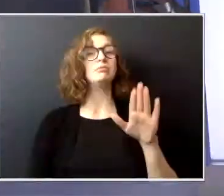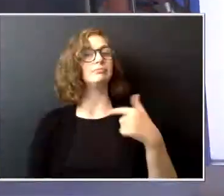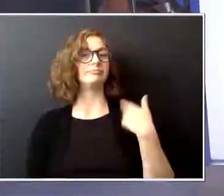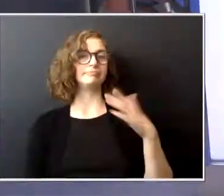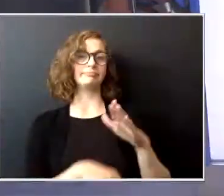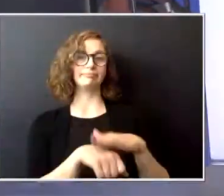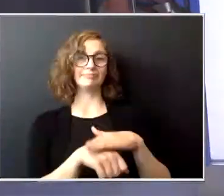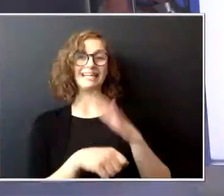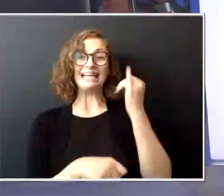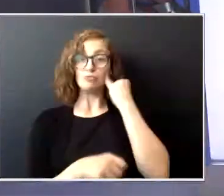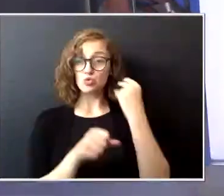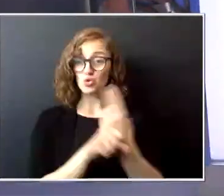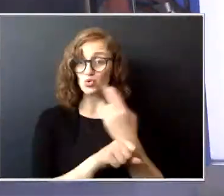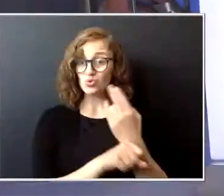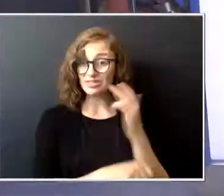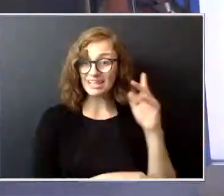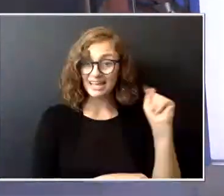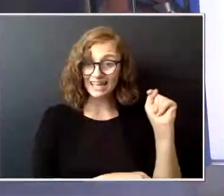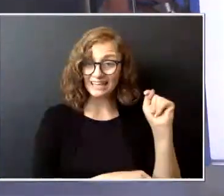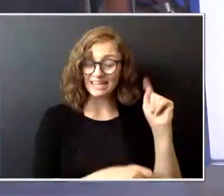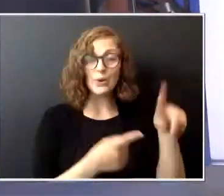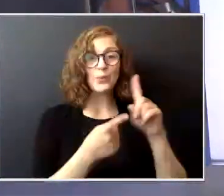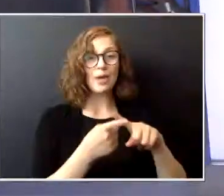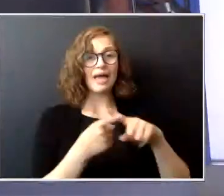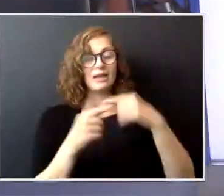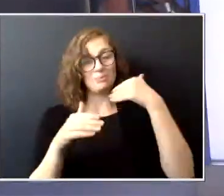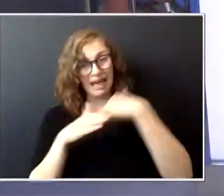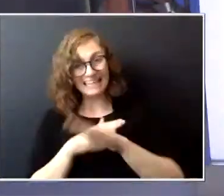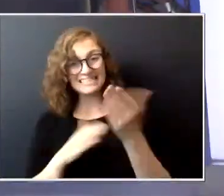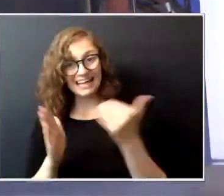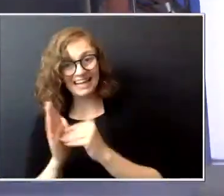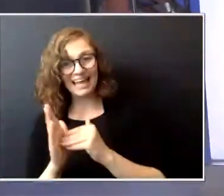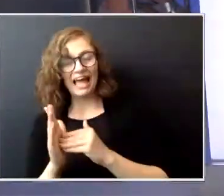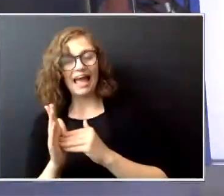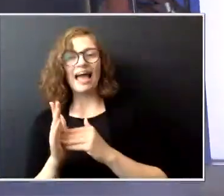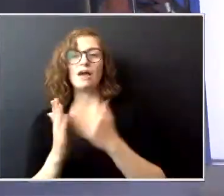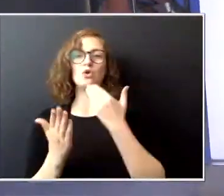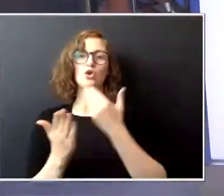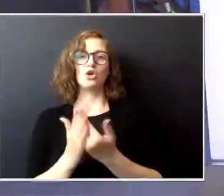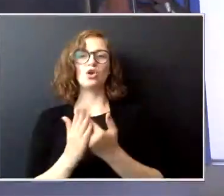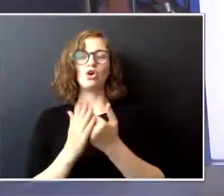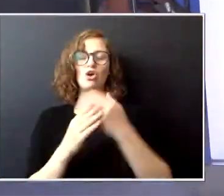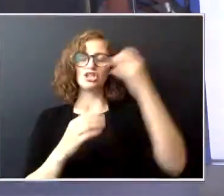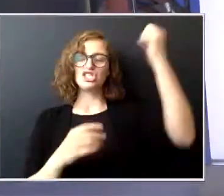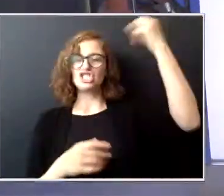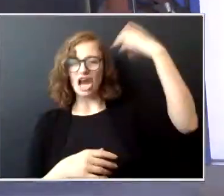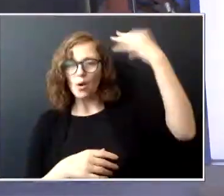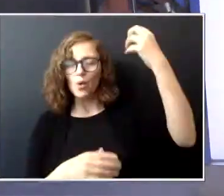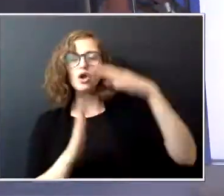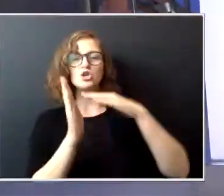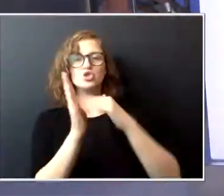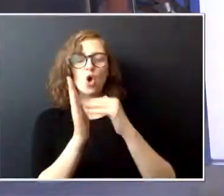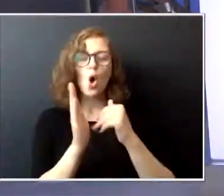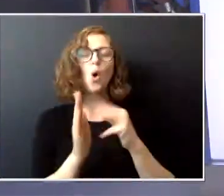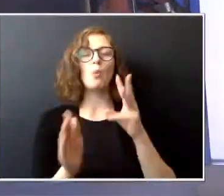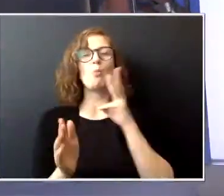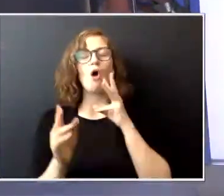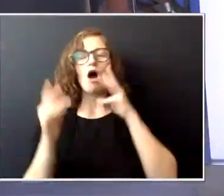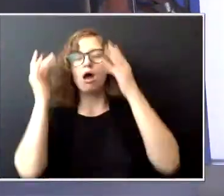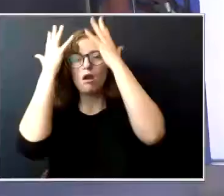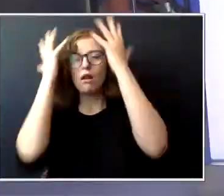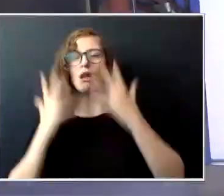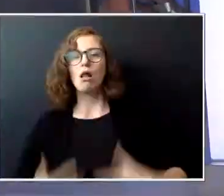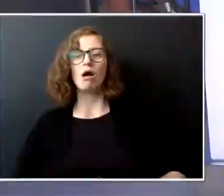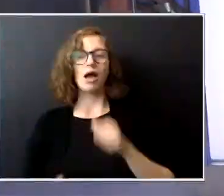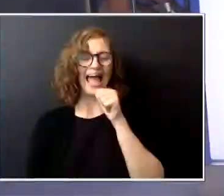back in, just get a good shower with soap and water and get it off. Yeah. And obviously don't touch eyes, mouth right when it's still wet on your skin. And you'll smell better then too. Now,